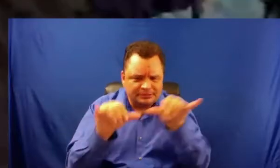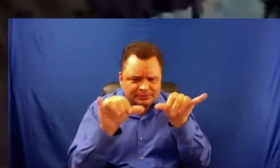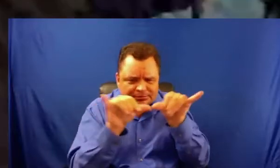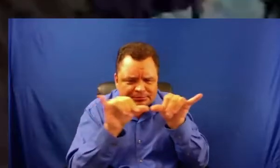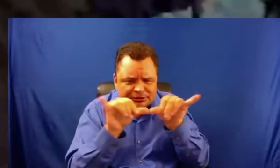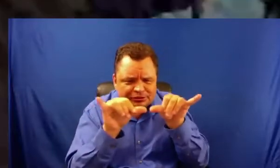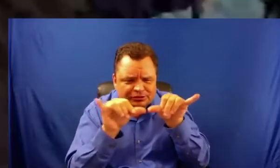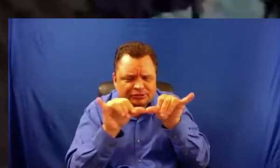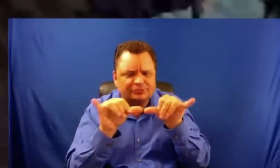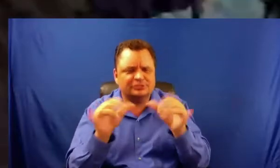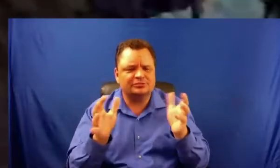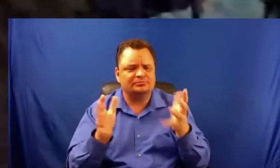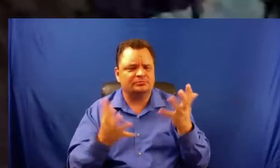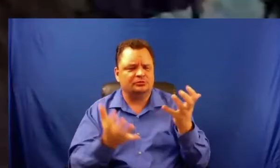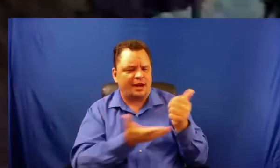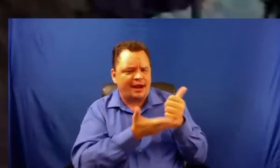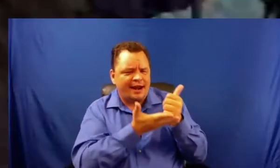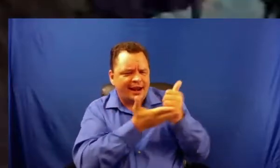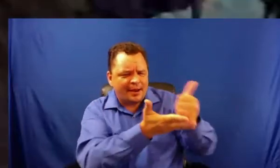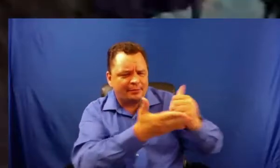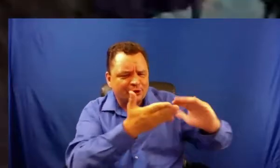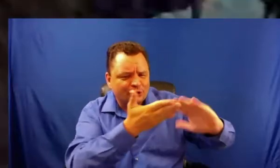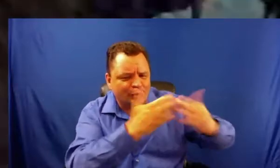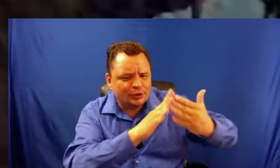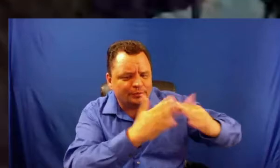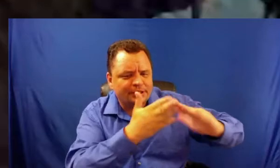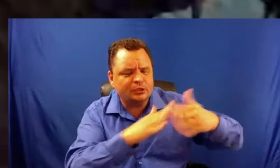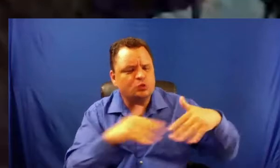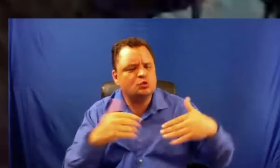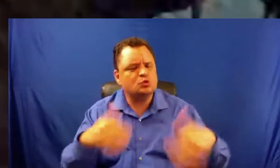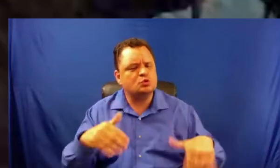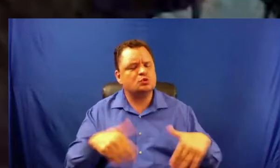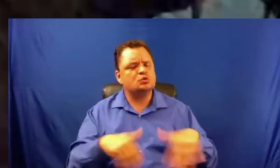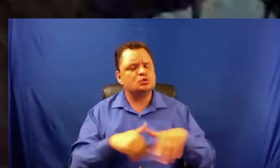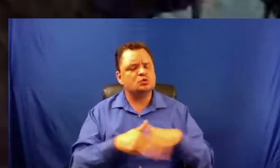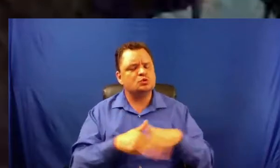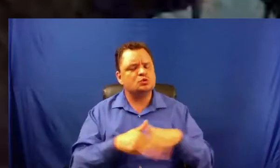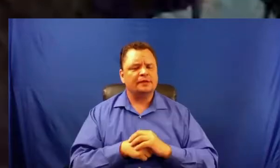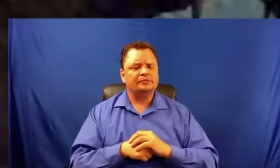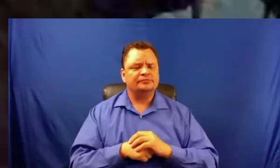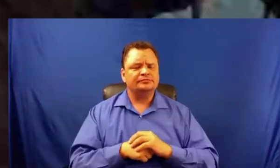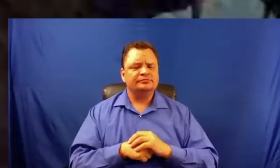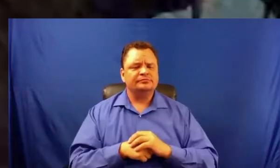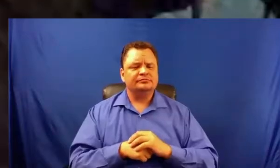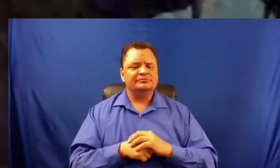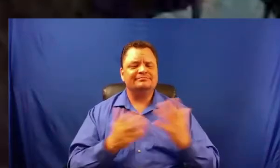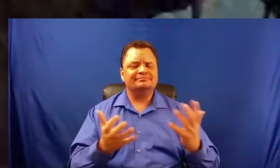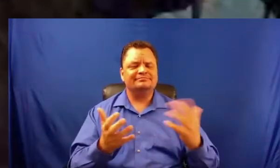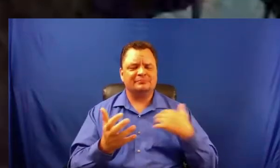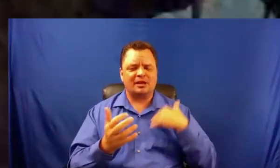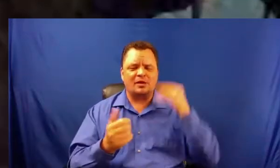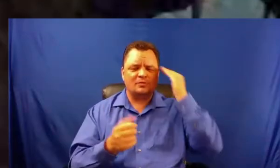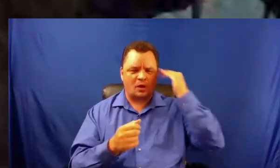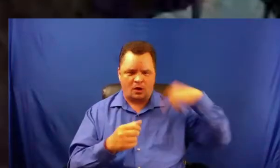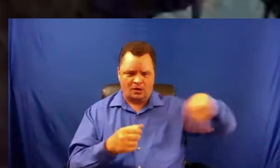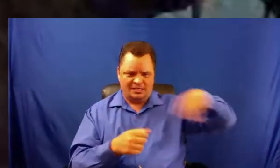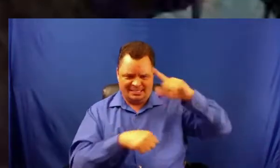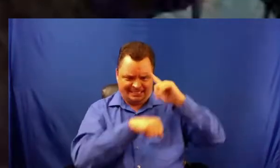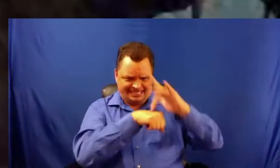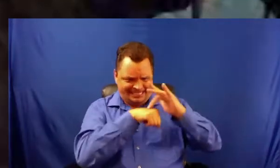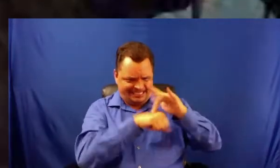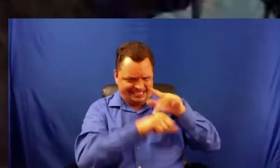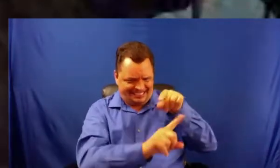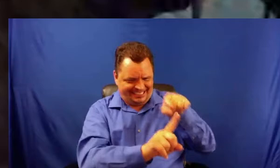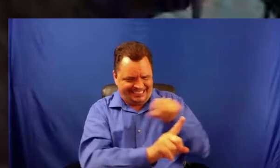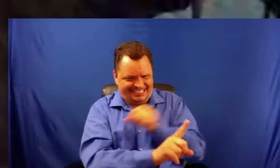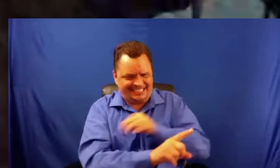community out. But that's something that is always on my mind, because I know that my staff has been working tirelessly too on the front lines, and